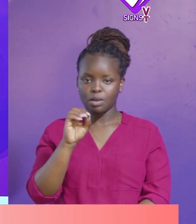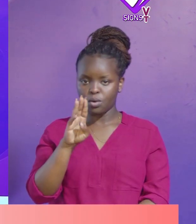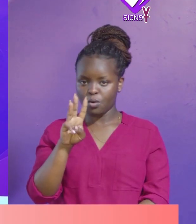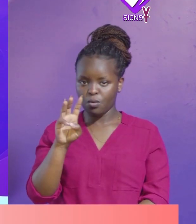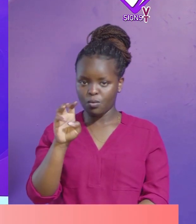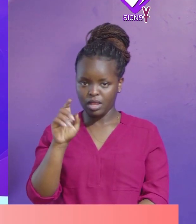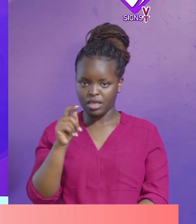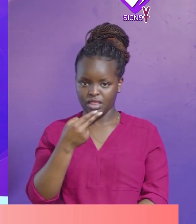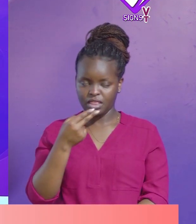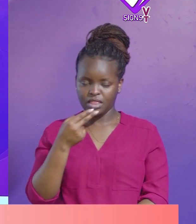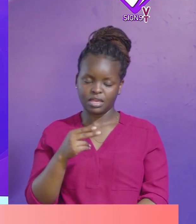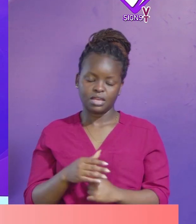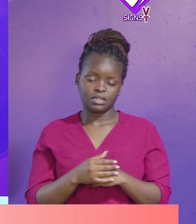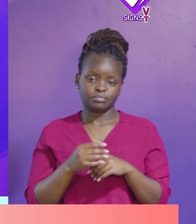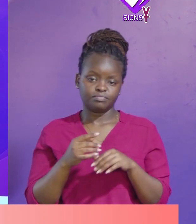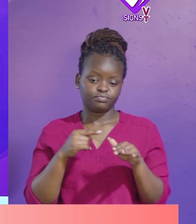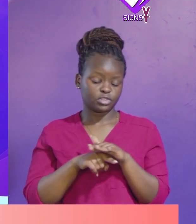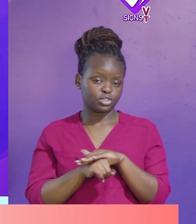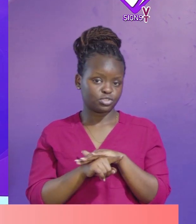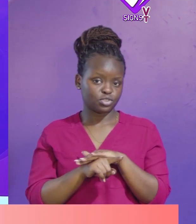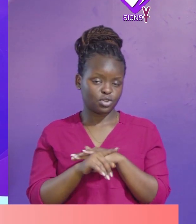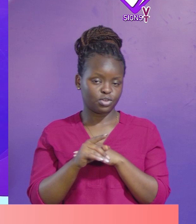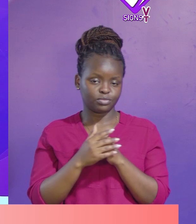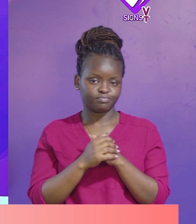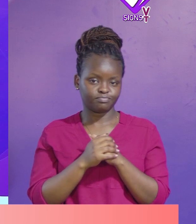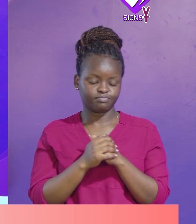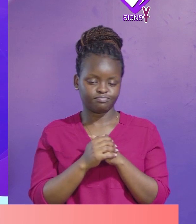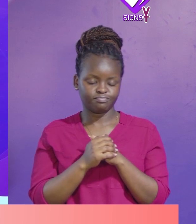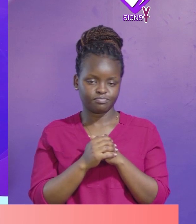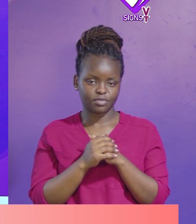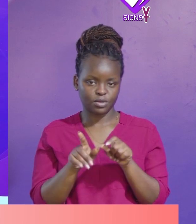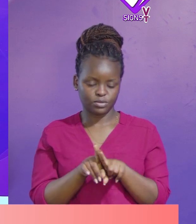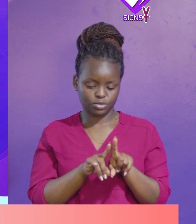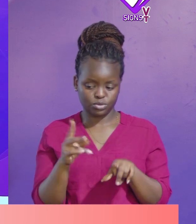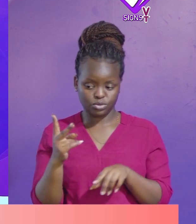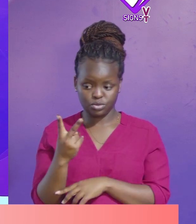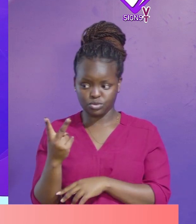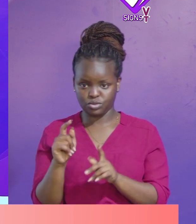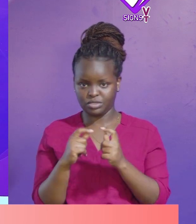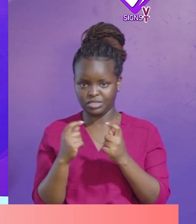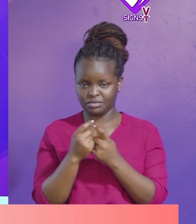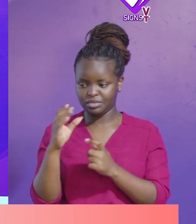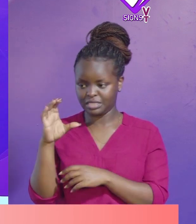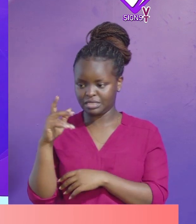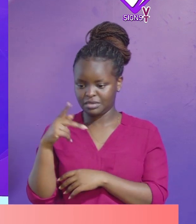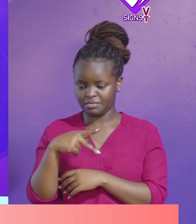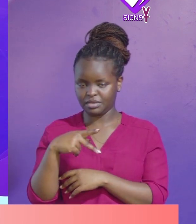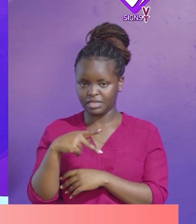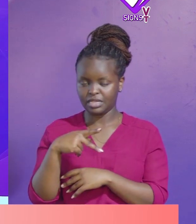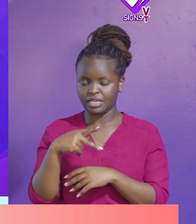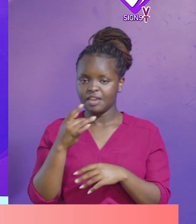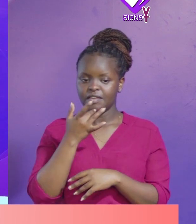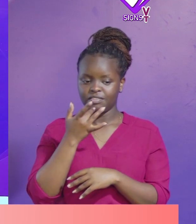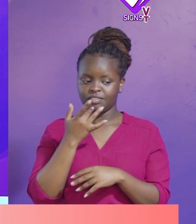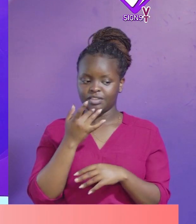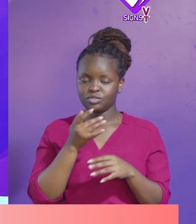Ham. I think when you look at the two sides, Crystal Palace were the favorites to